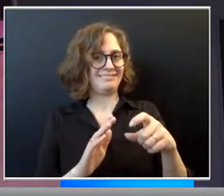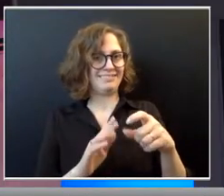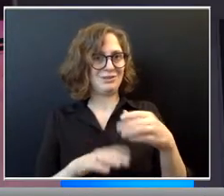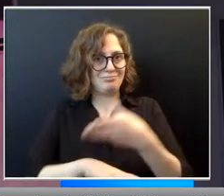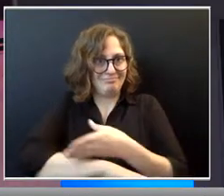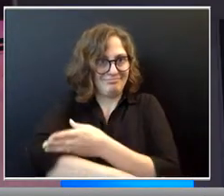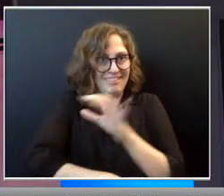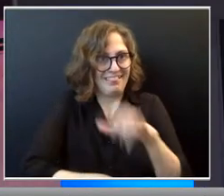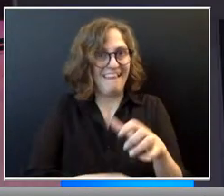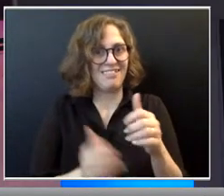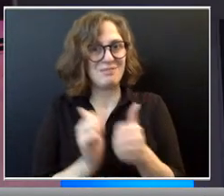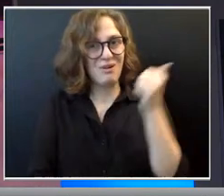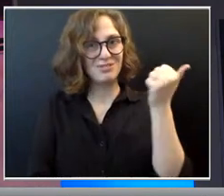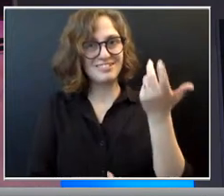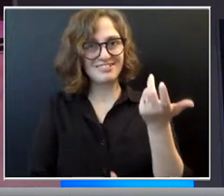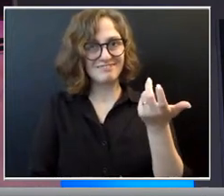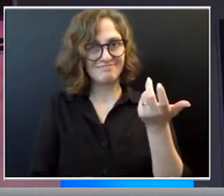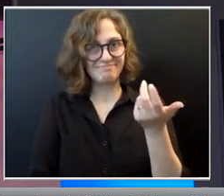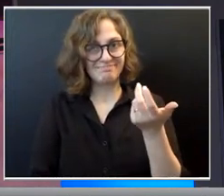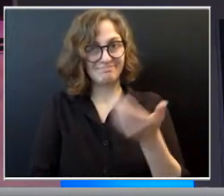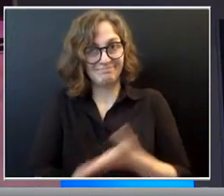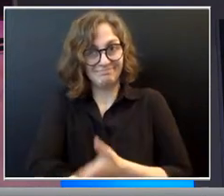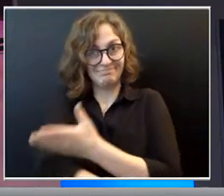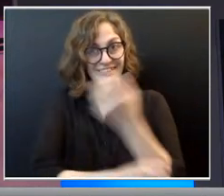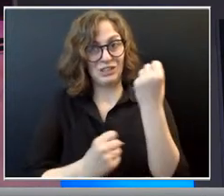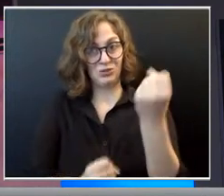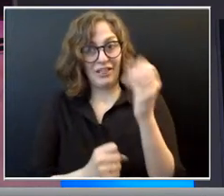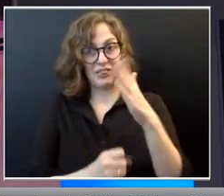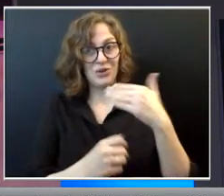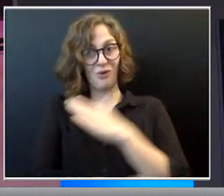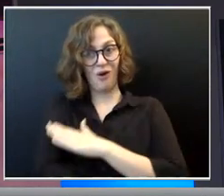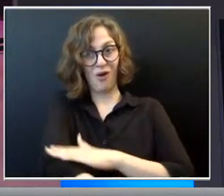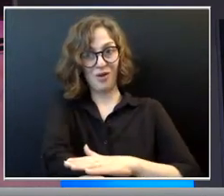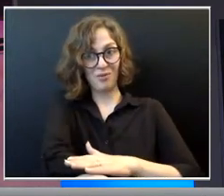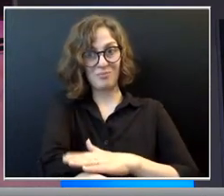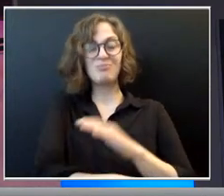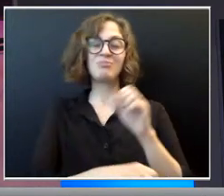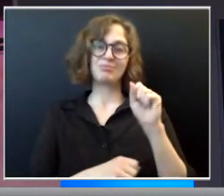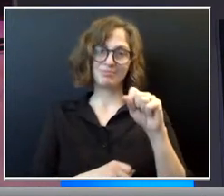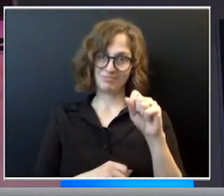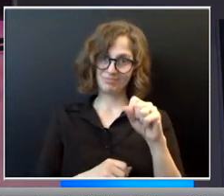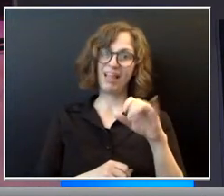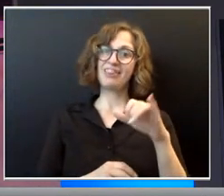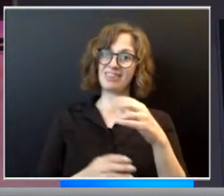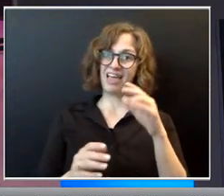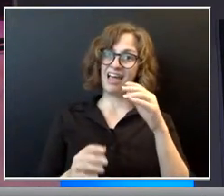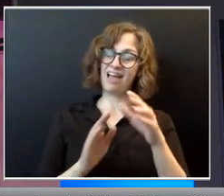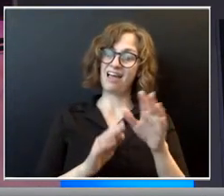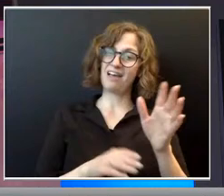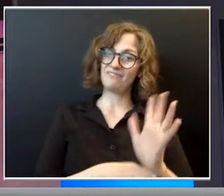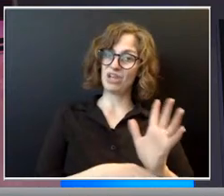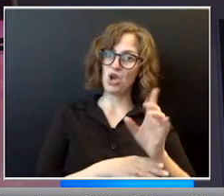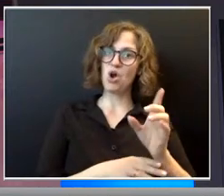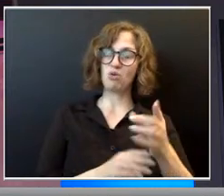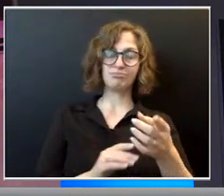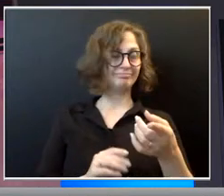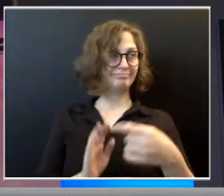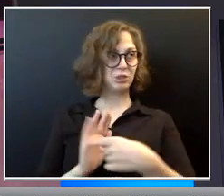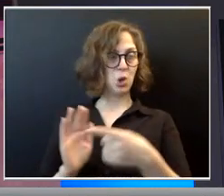strengthen your arms. That's true. Yeah, it could be either or. And the beauty of your exercise is you modified your own, so mm-hmm. people can modify